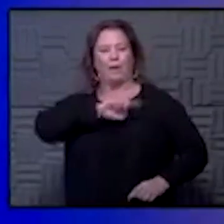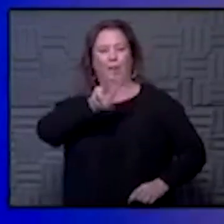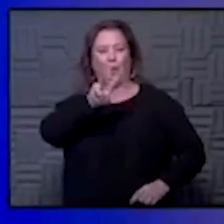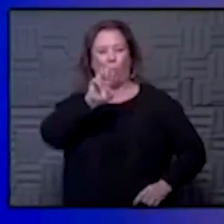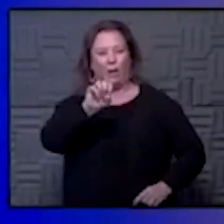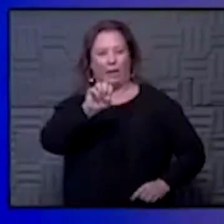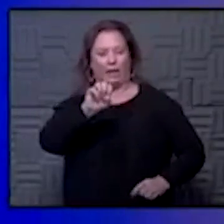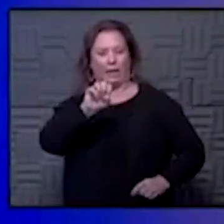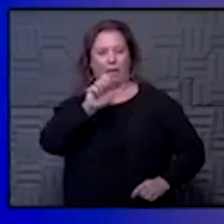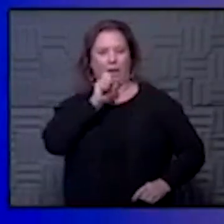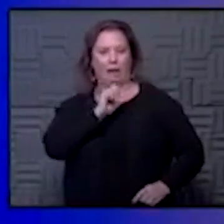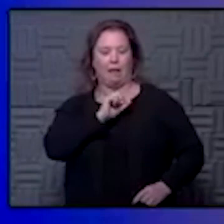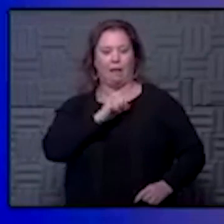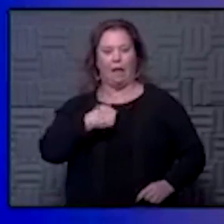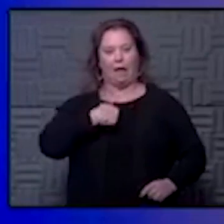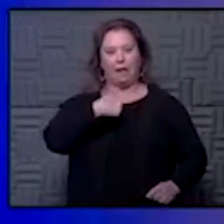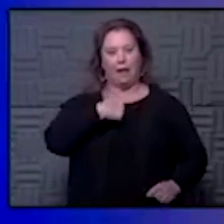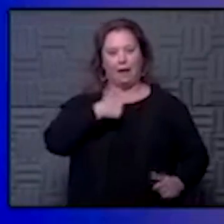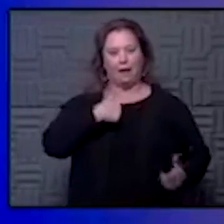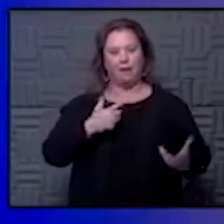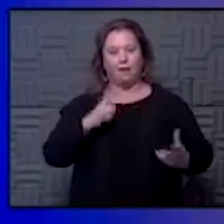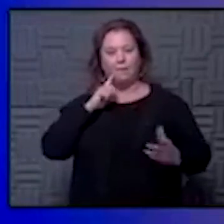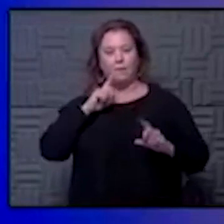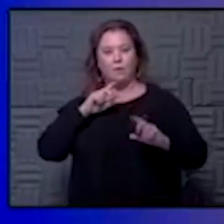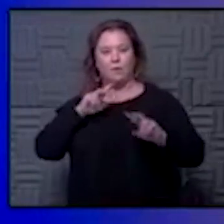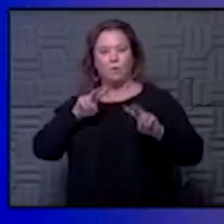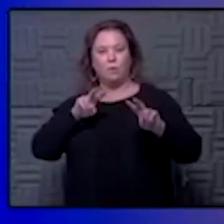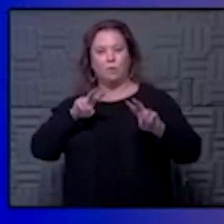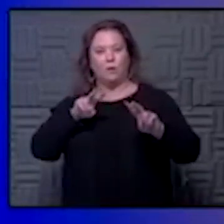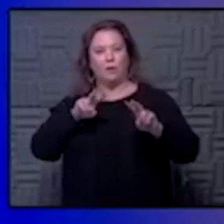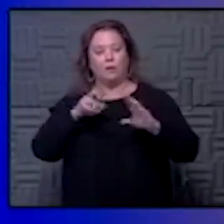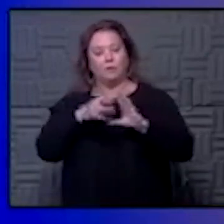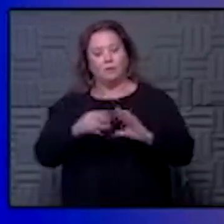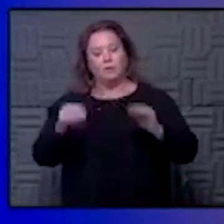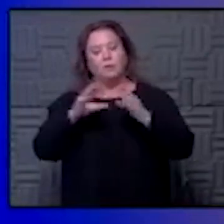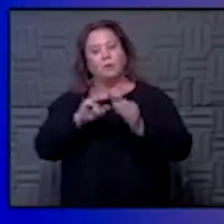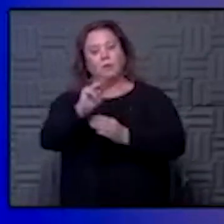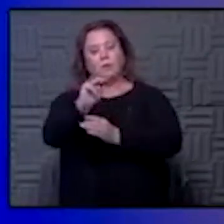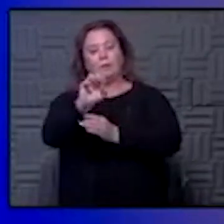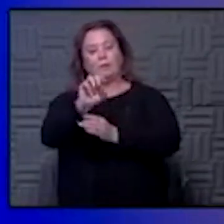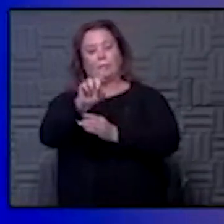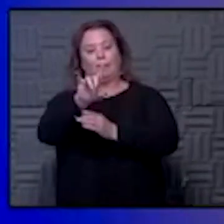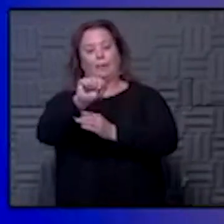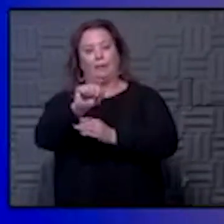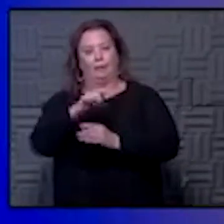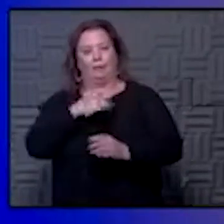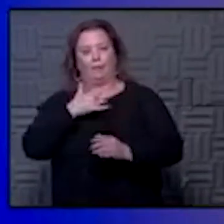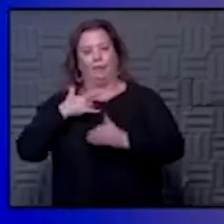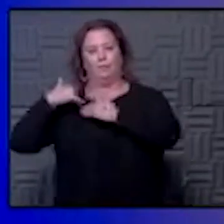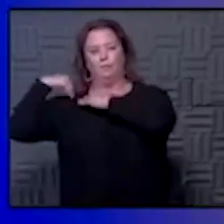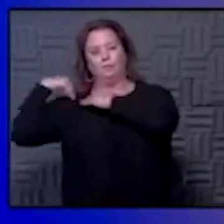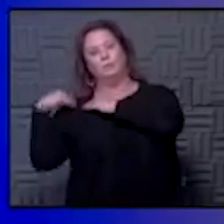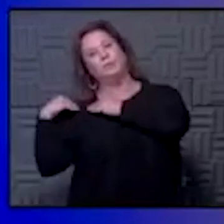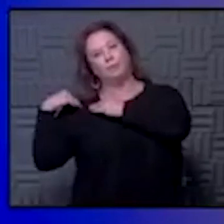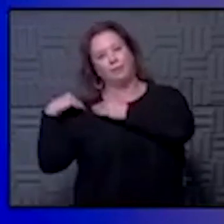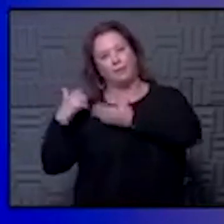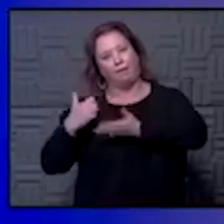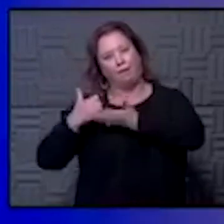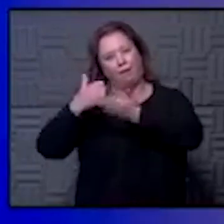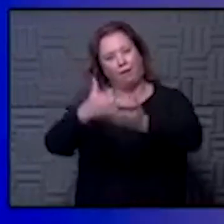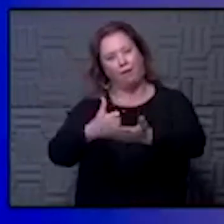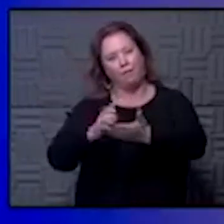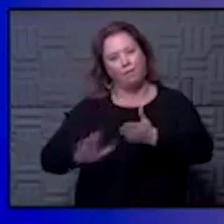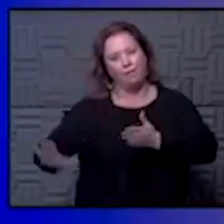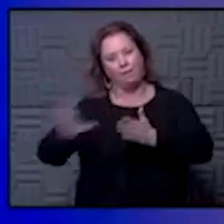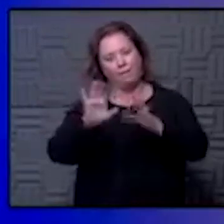And if you read some of these stories in the media about people and why they're doing it, they say because they feel it's their sense of duty to help